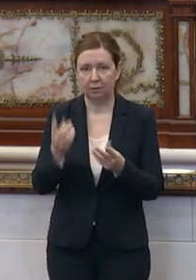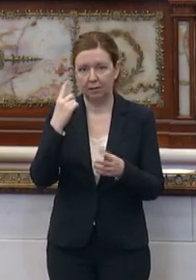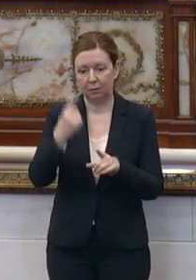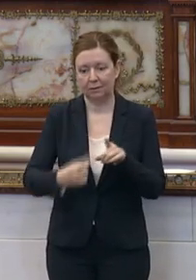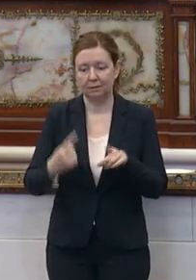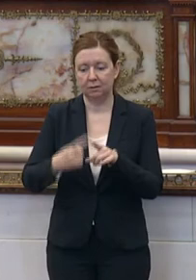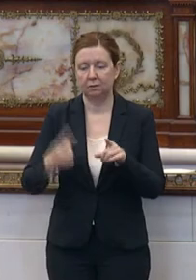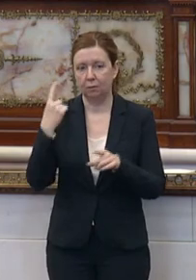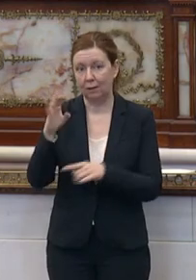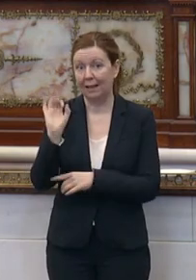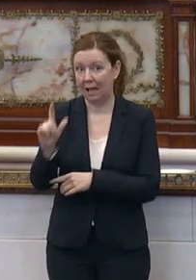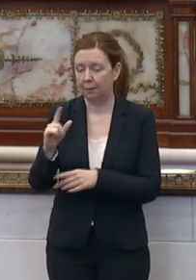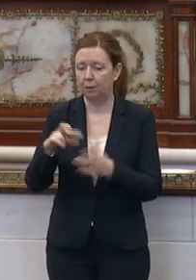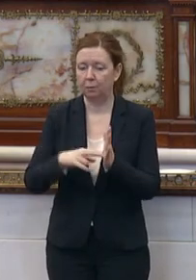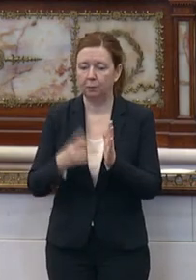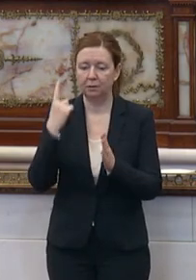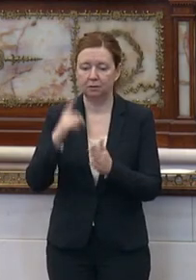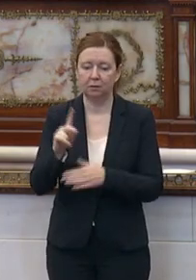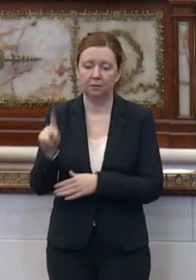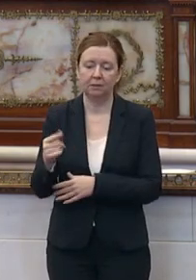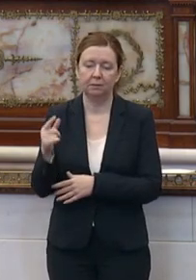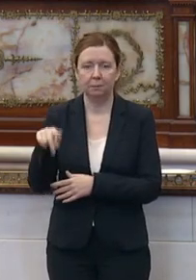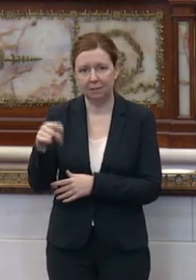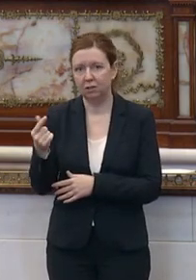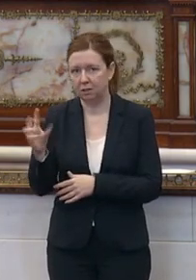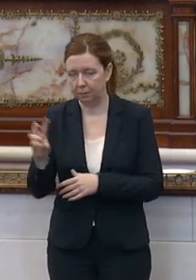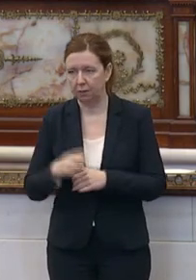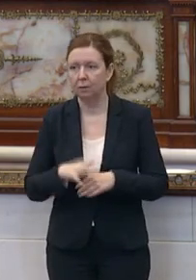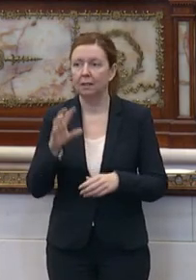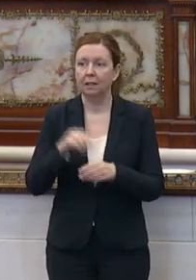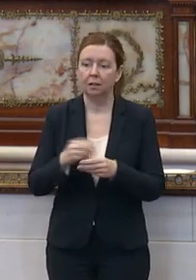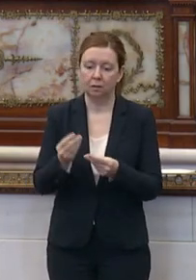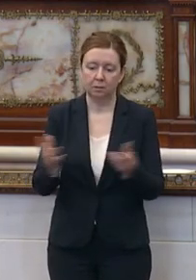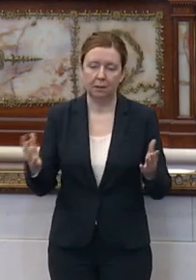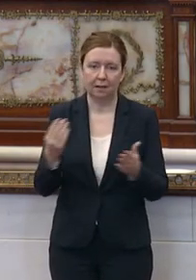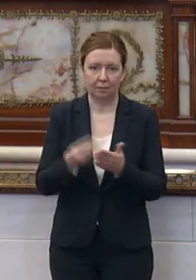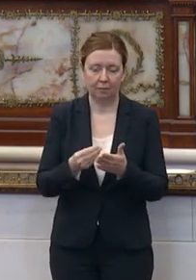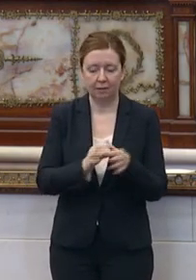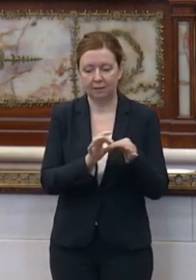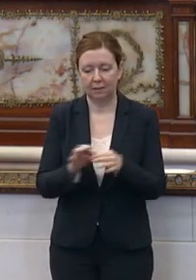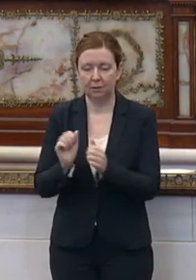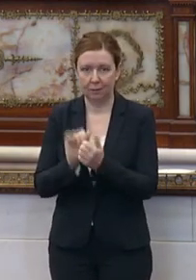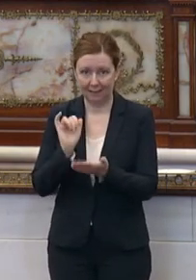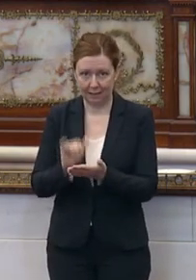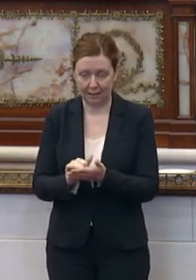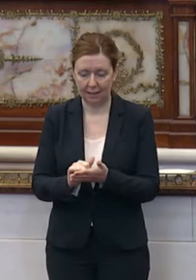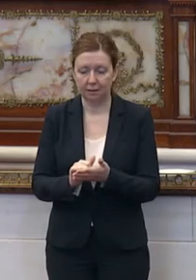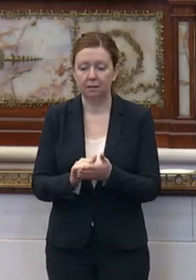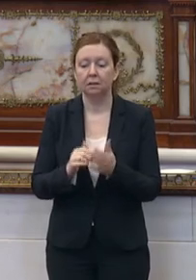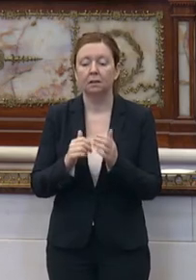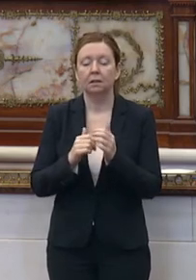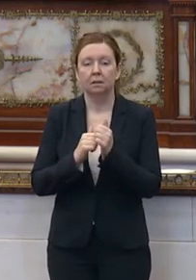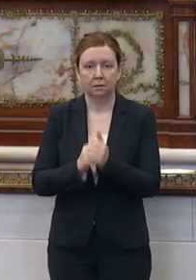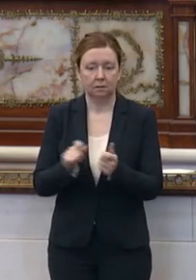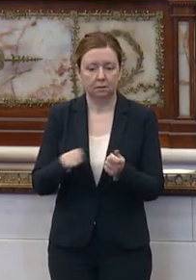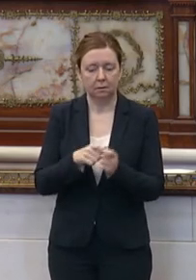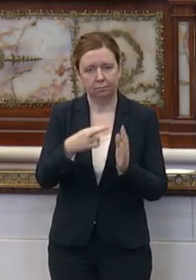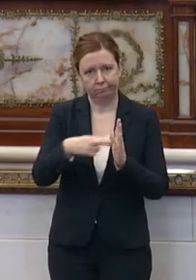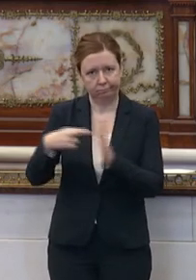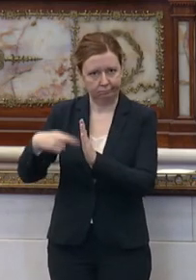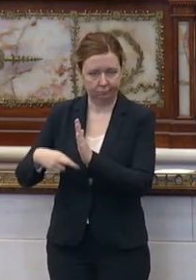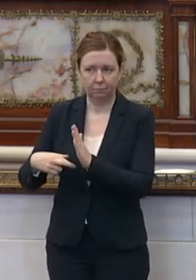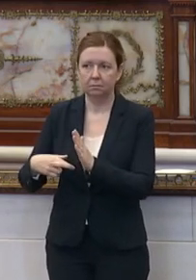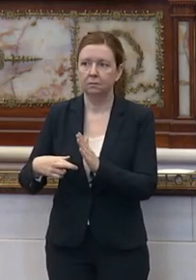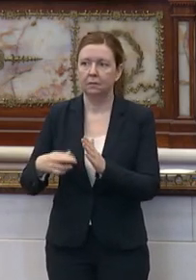for the capital purposes of the Philadelphia Gas Works, including the supplying of funds in connection therewith, subject to certain constraints and conditions,